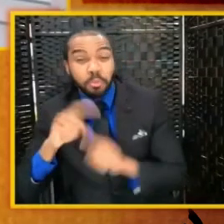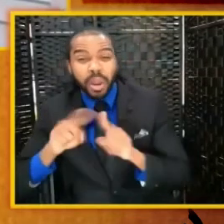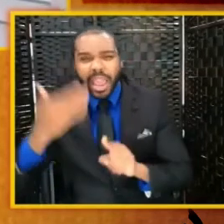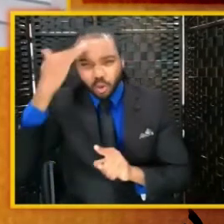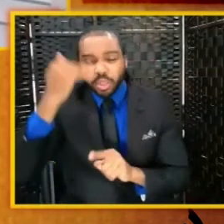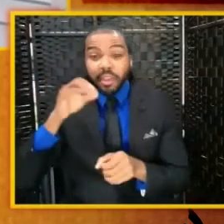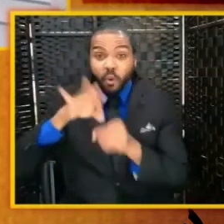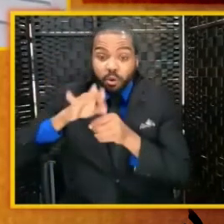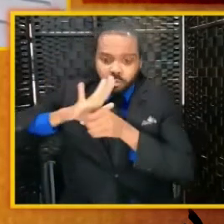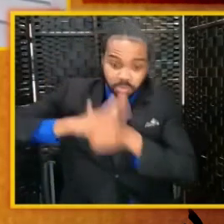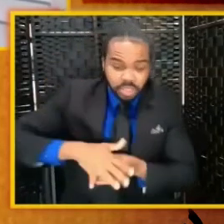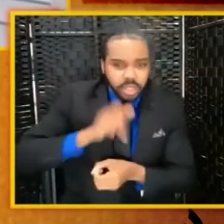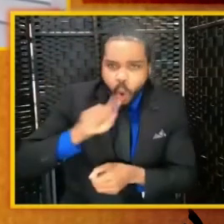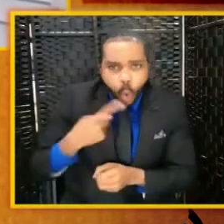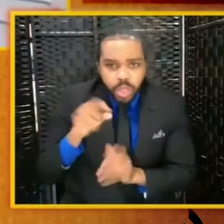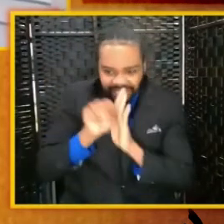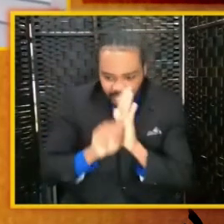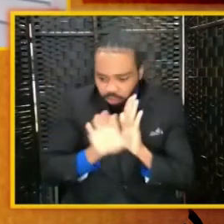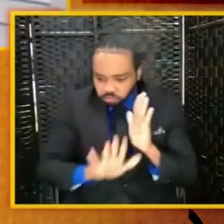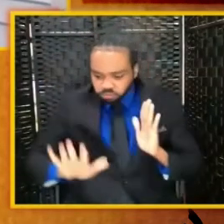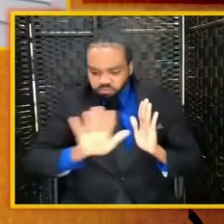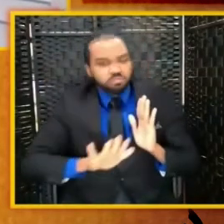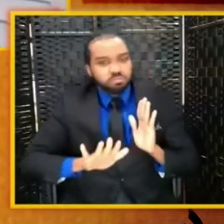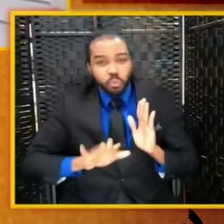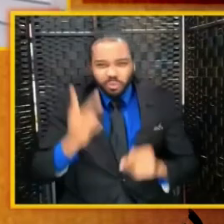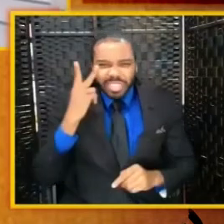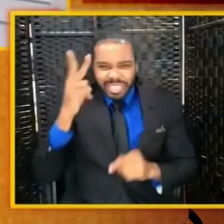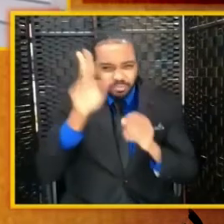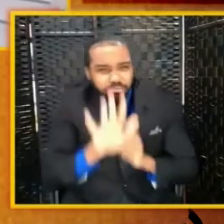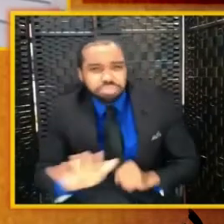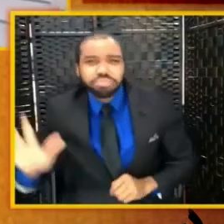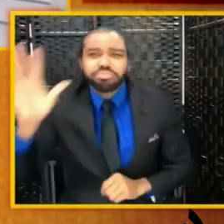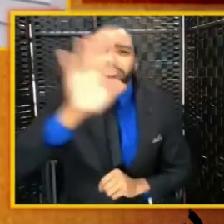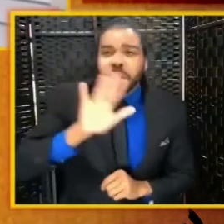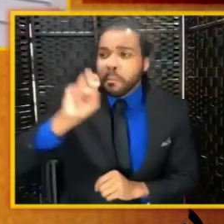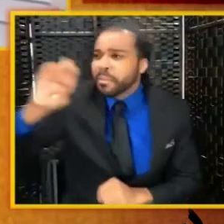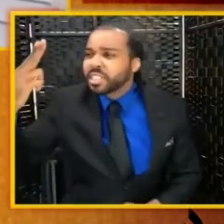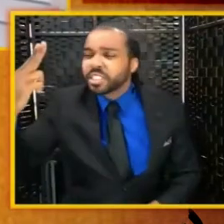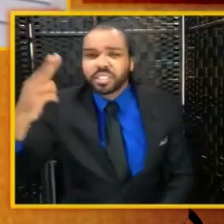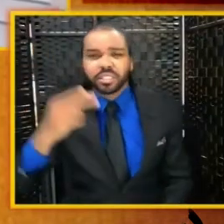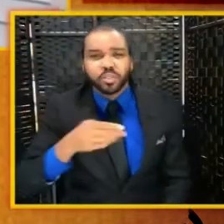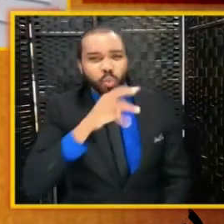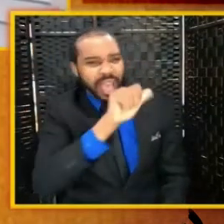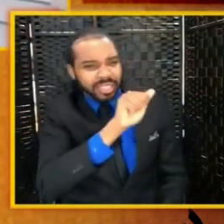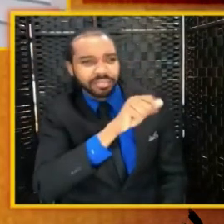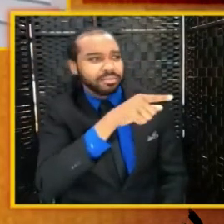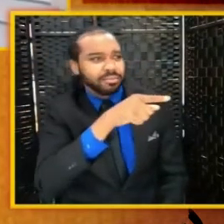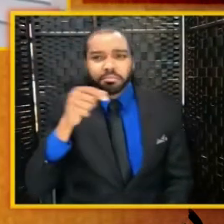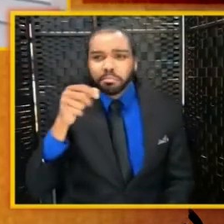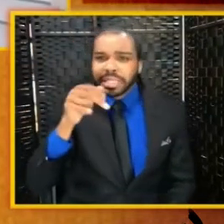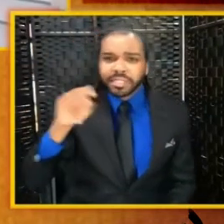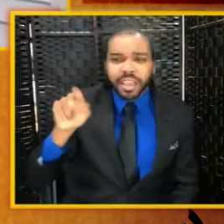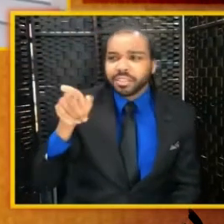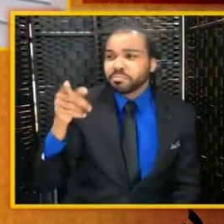doesn't just live in the South. We've seen it rear its ugly head in Michigan and in Wisconsin and in Pennsylvania. We know that